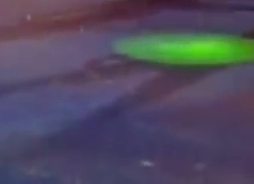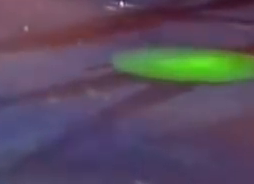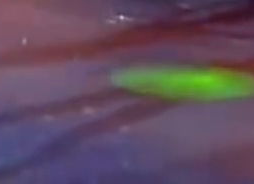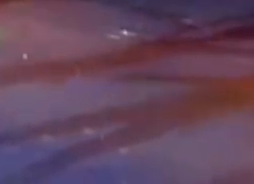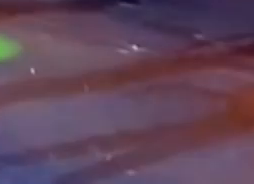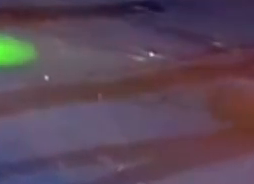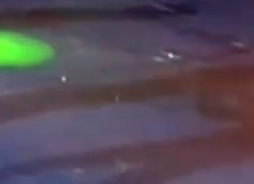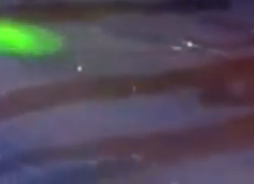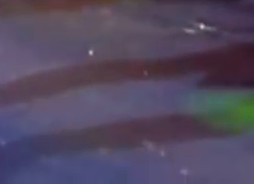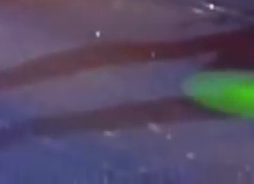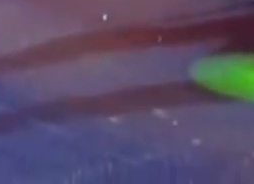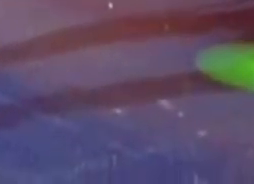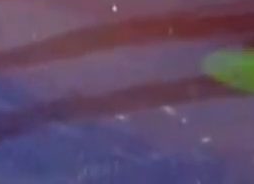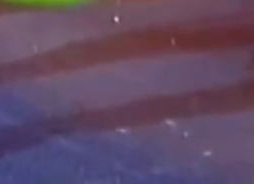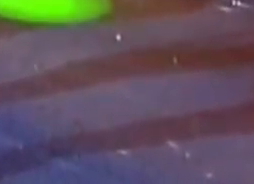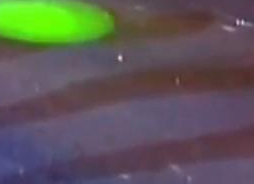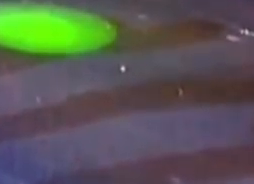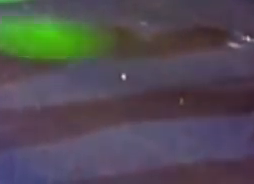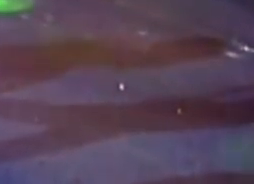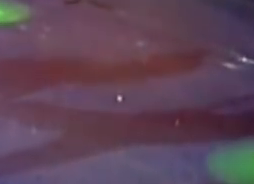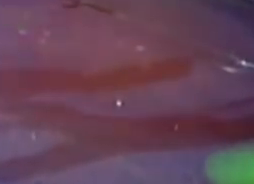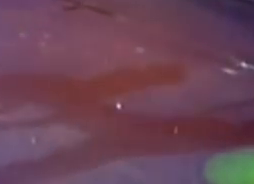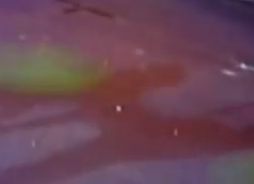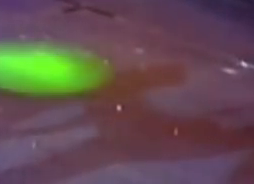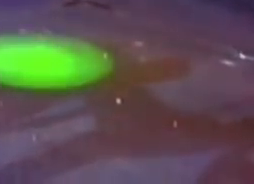all. Rolling in the